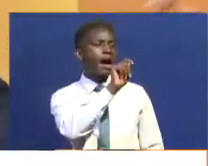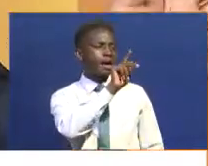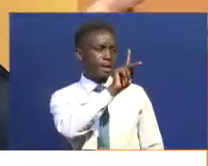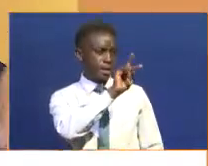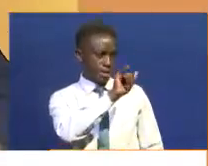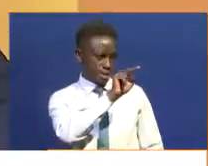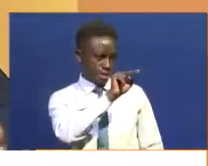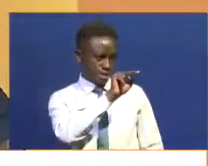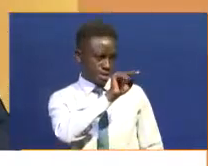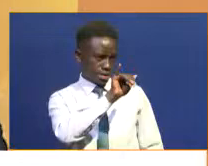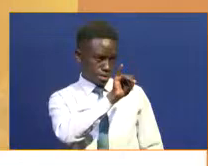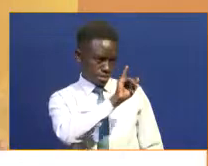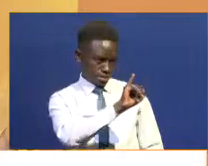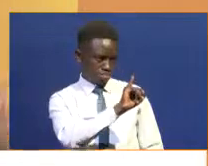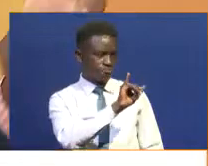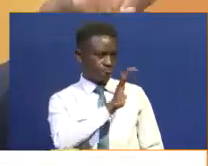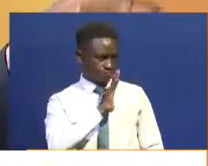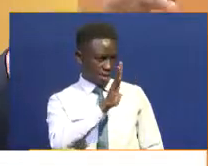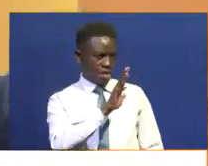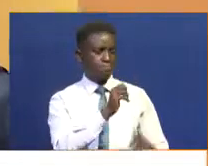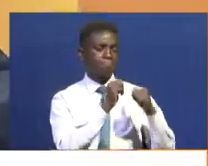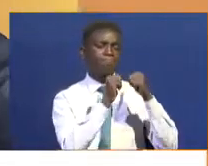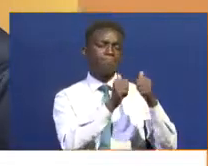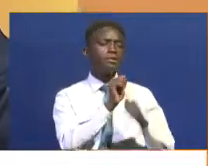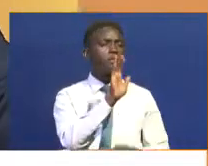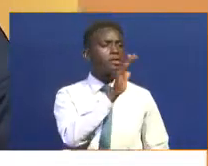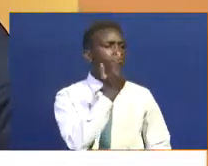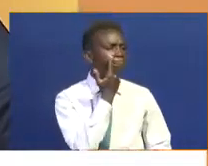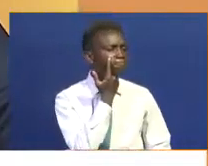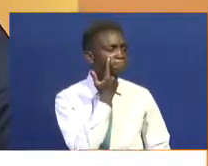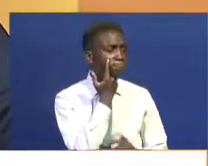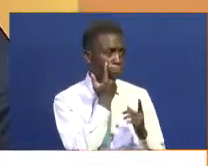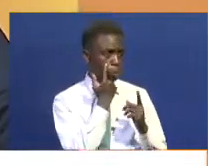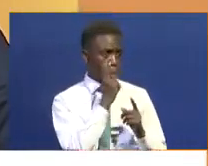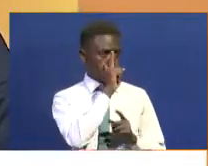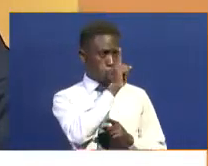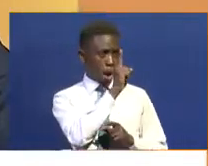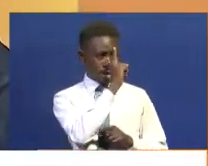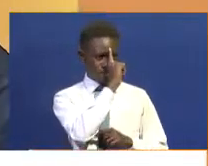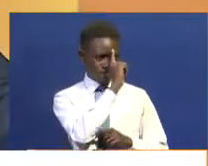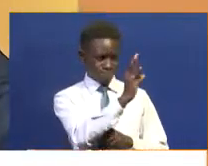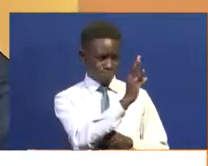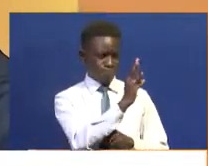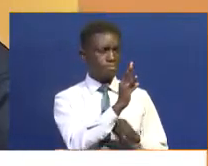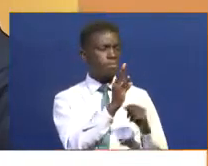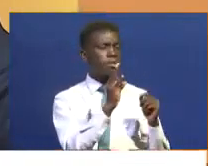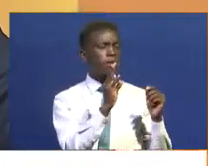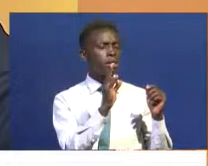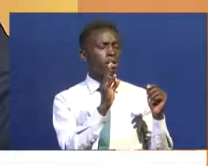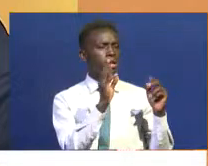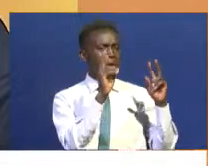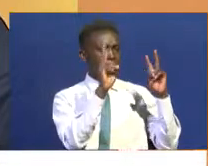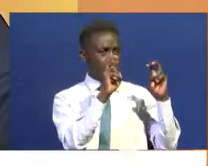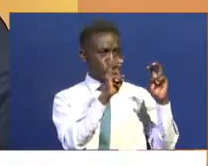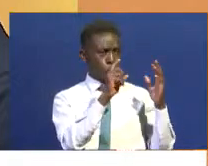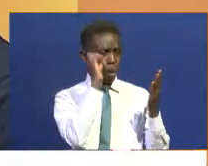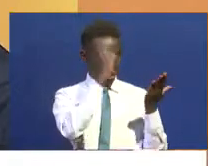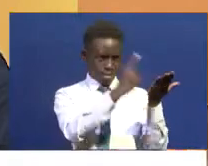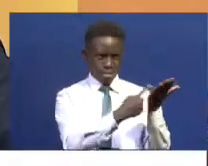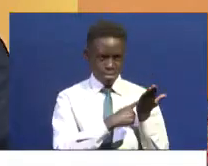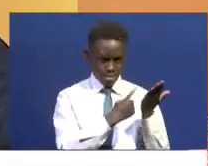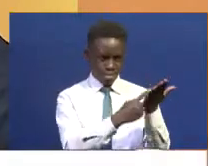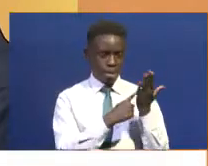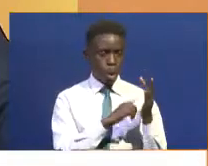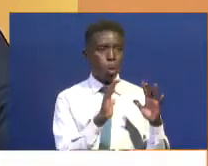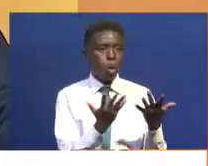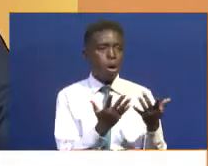Memory. Look, one of the critical issues that is going to be discussed in this meeting is climate financing. Mm-hmm. And more so,